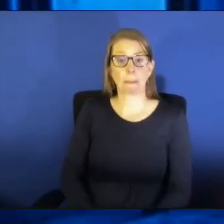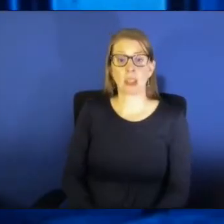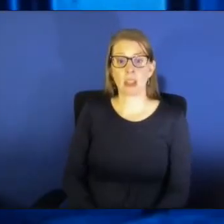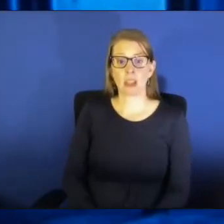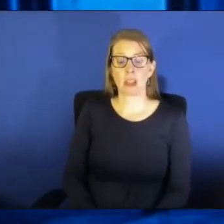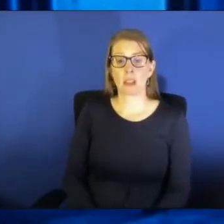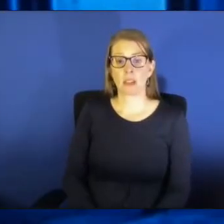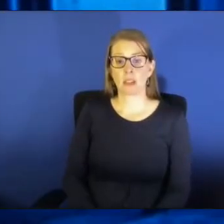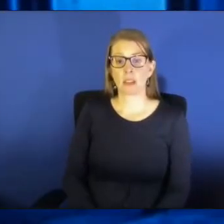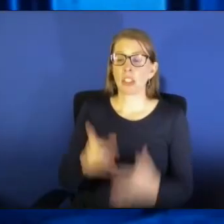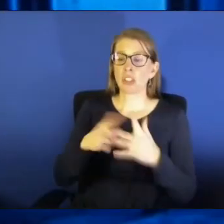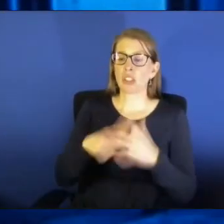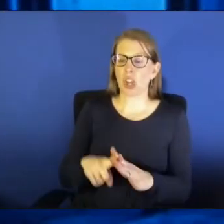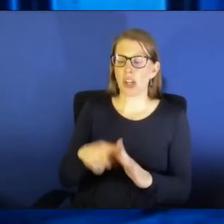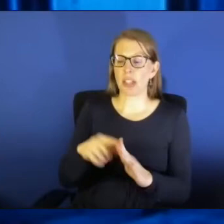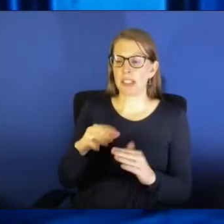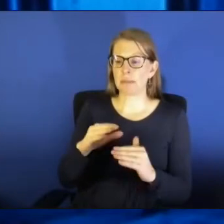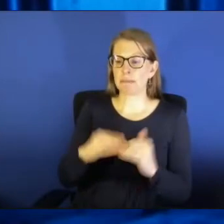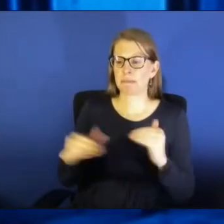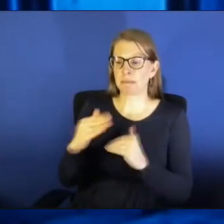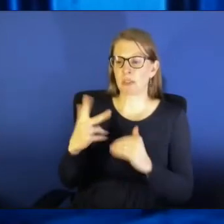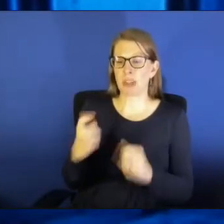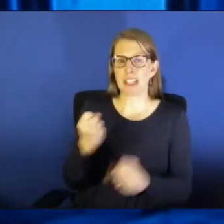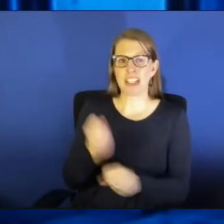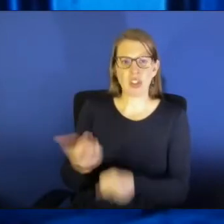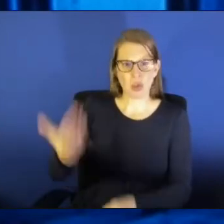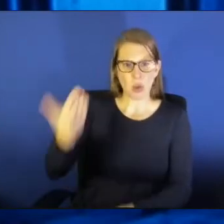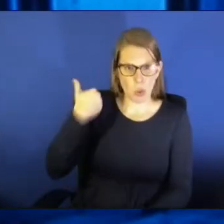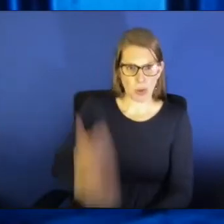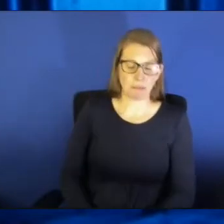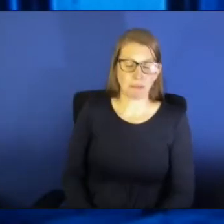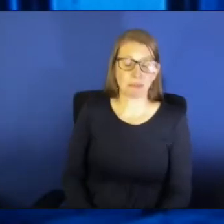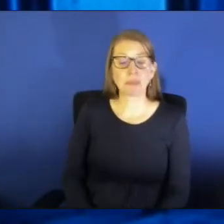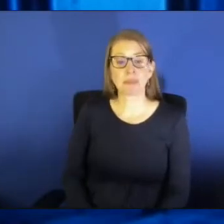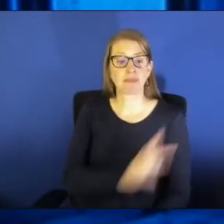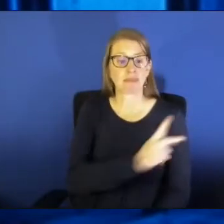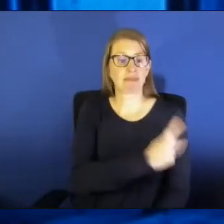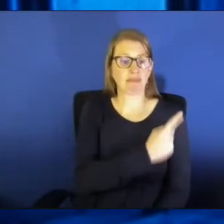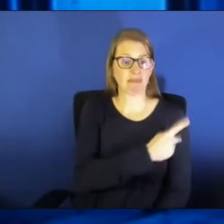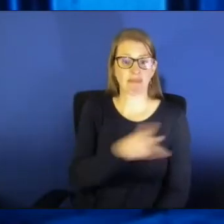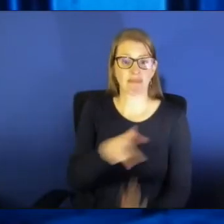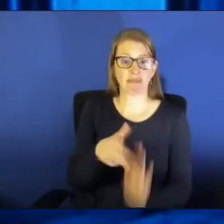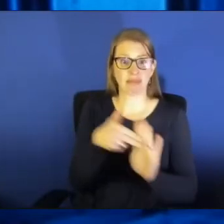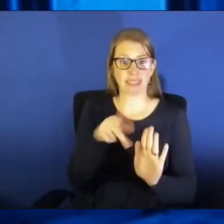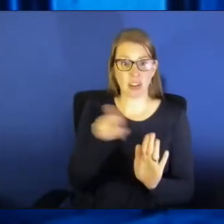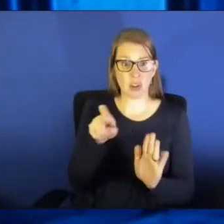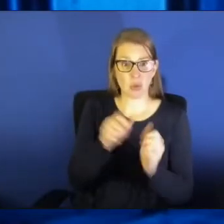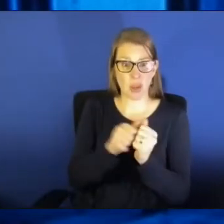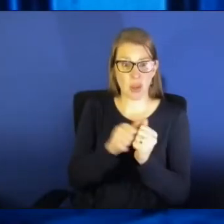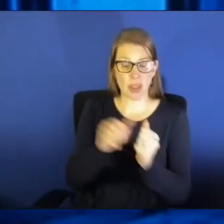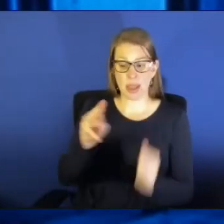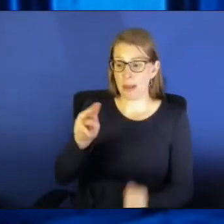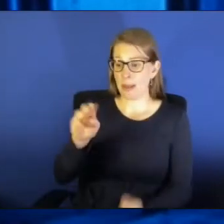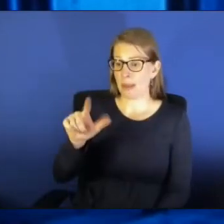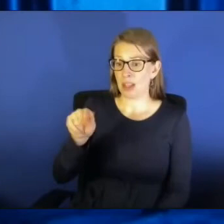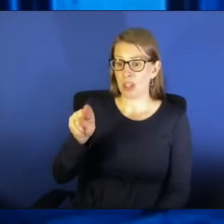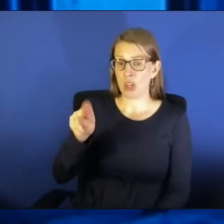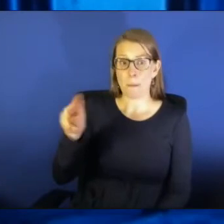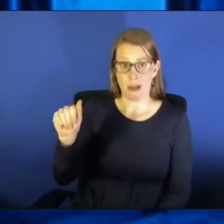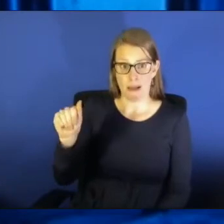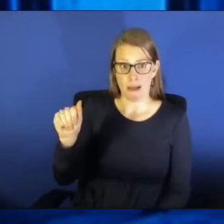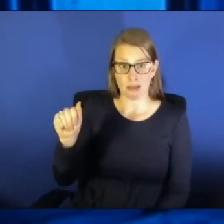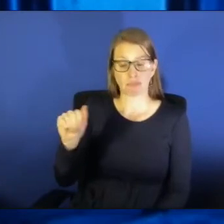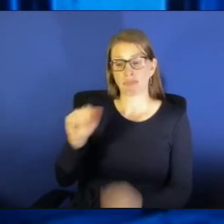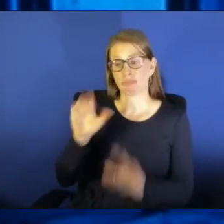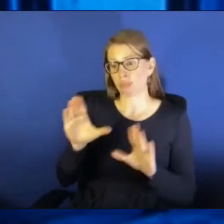years ago, and so many patients that are diagnosed with melanoma have a great prognosis. We always worry about those